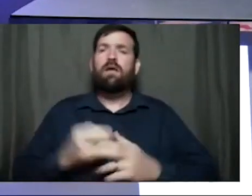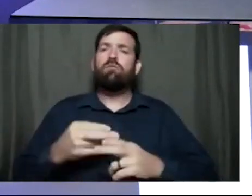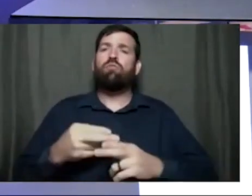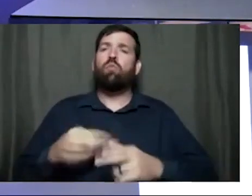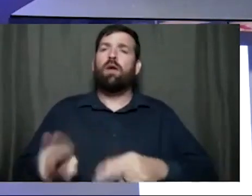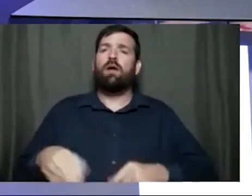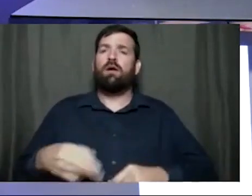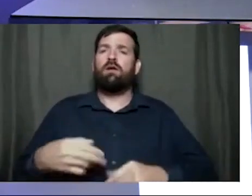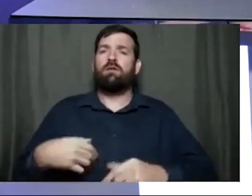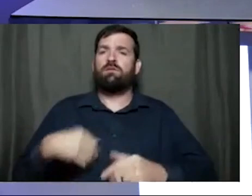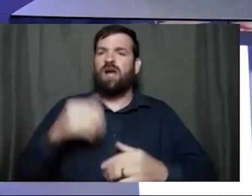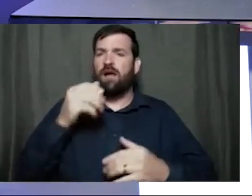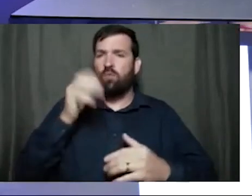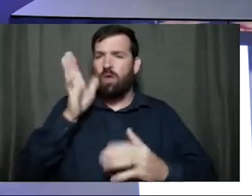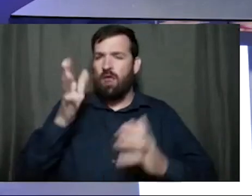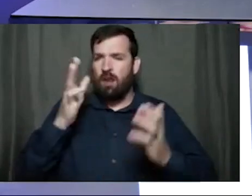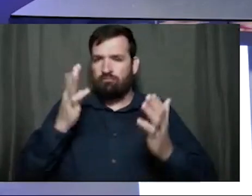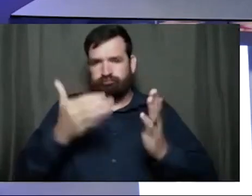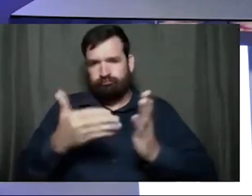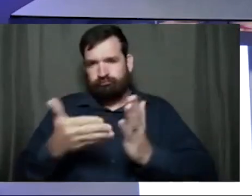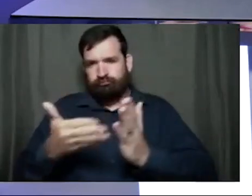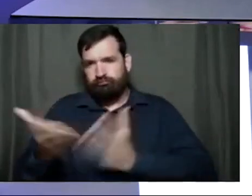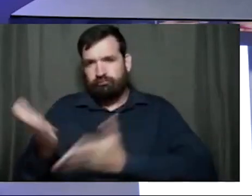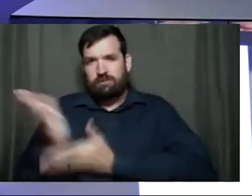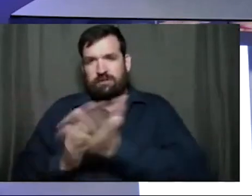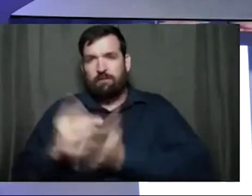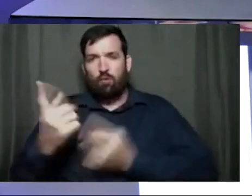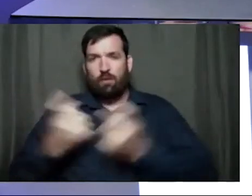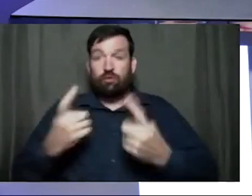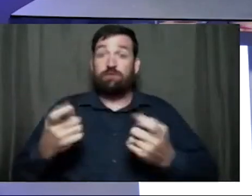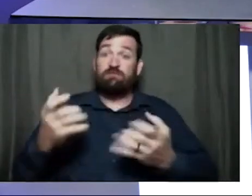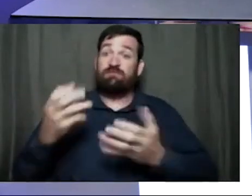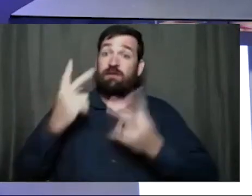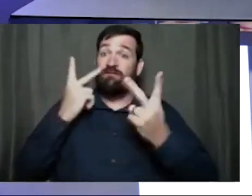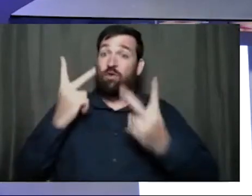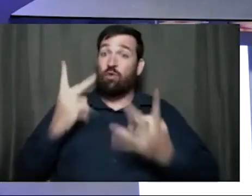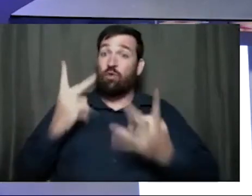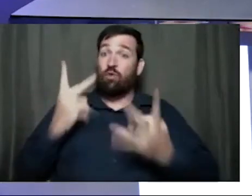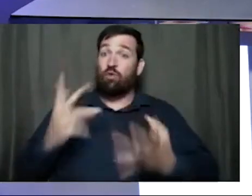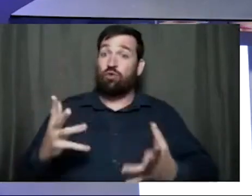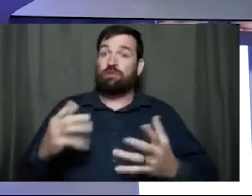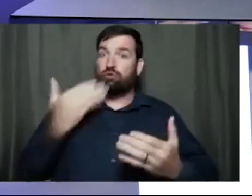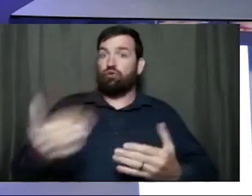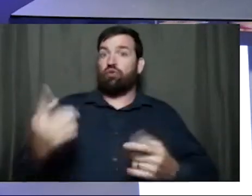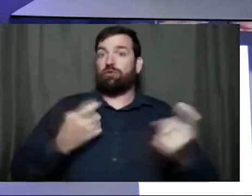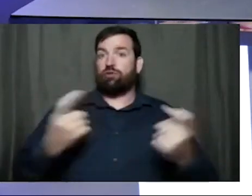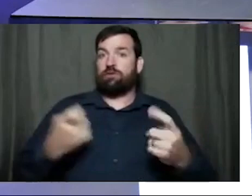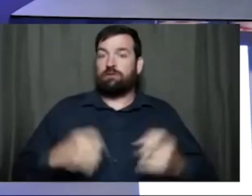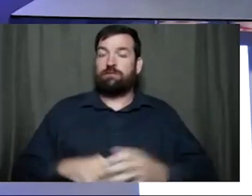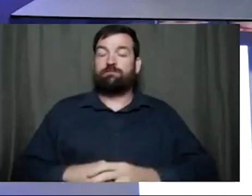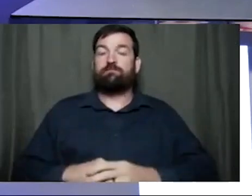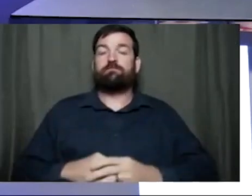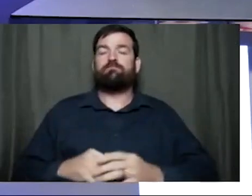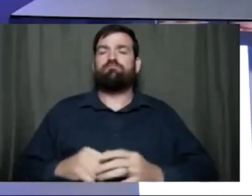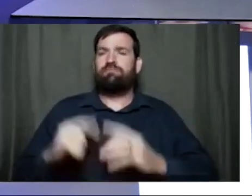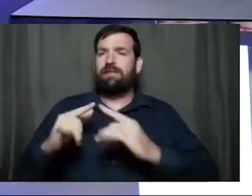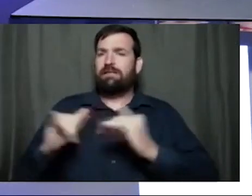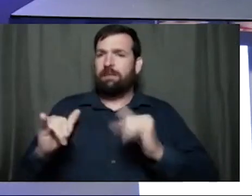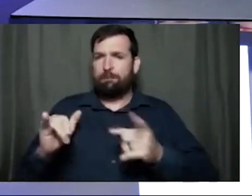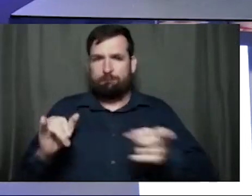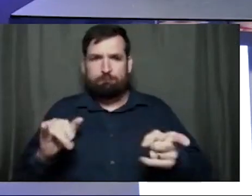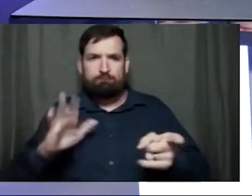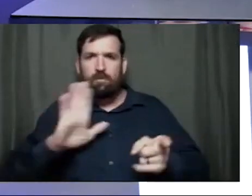these questions, and our viewers are asking some good ones this morning, so we're going to get to those. But while I'm doing that, tell everyone about I call it your blog, you call